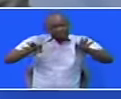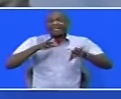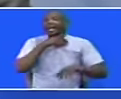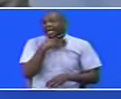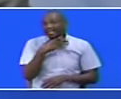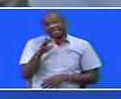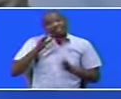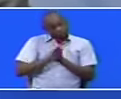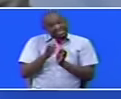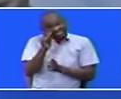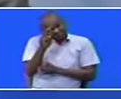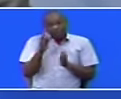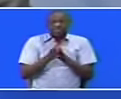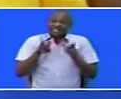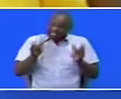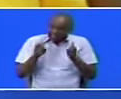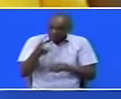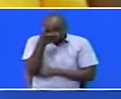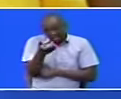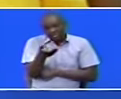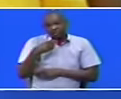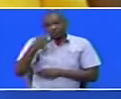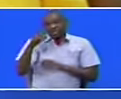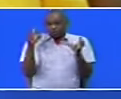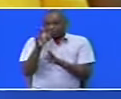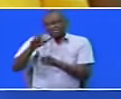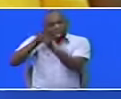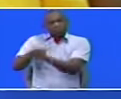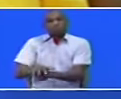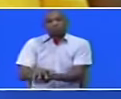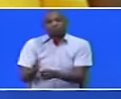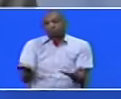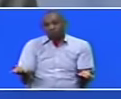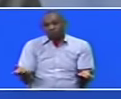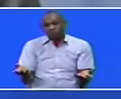hatred and encourage ethnic polarization. Violations are ongoing.